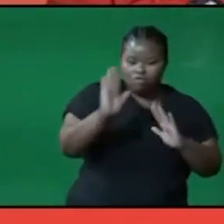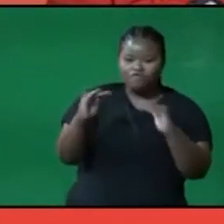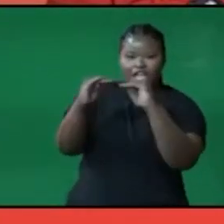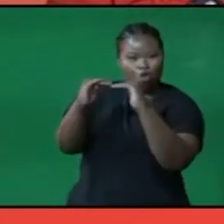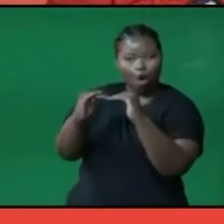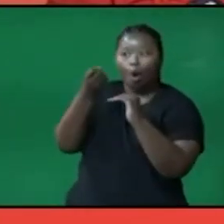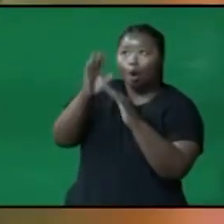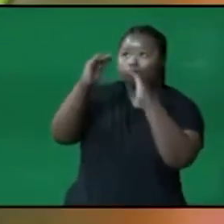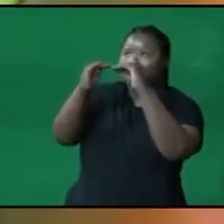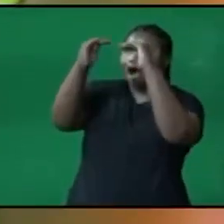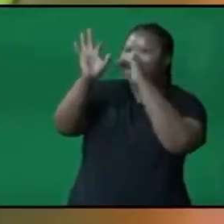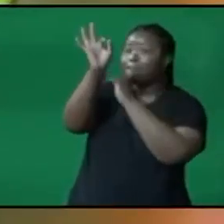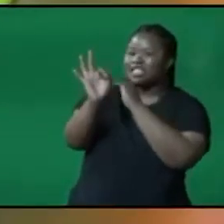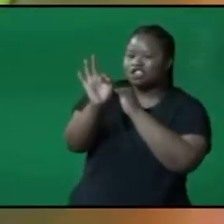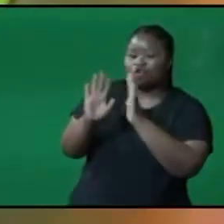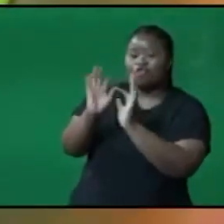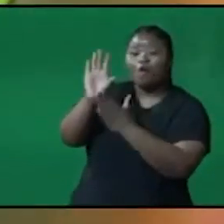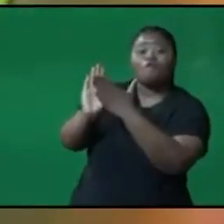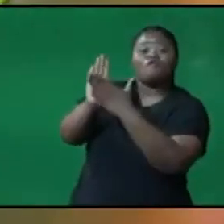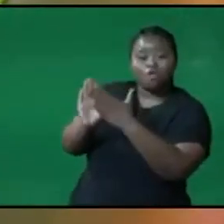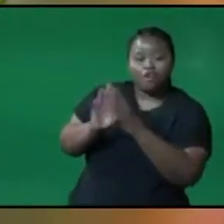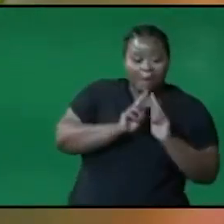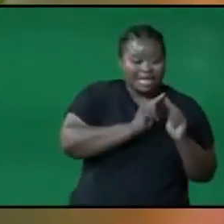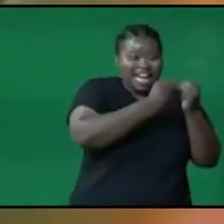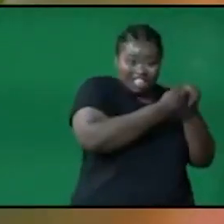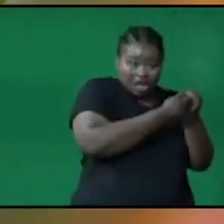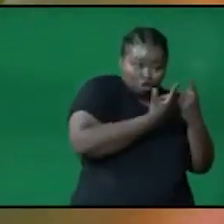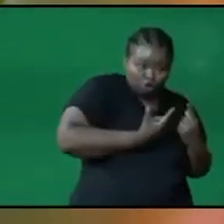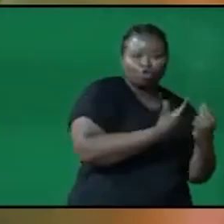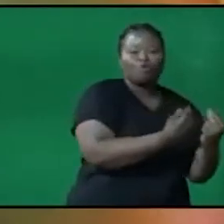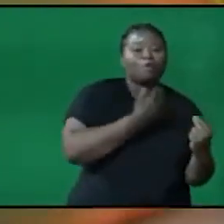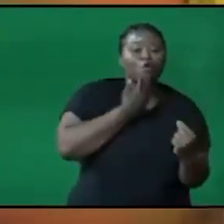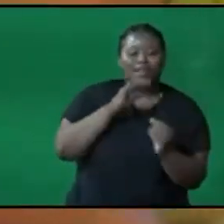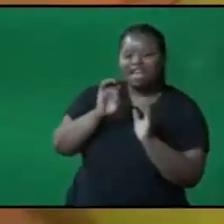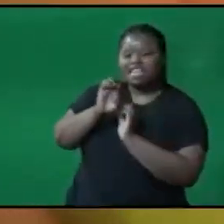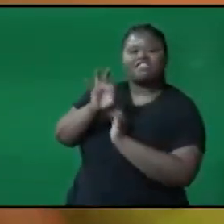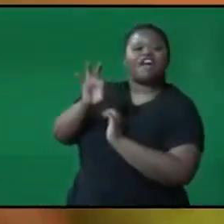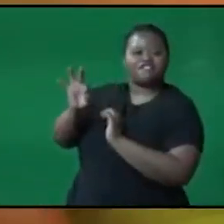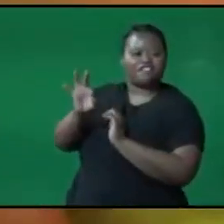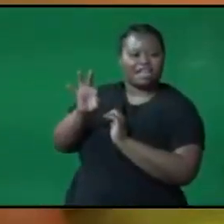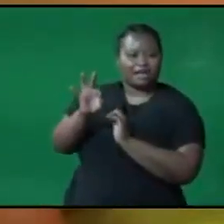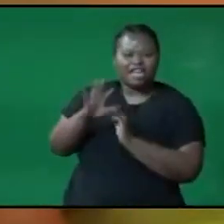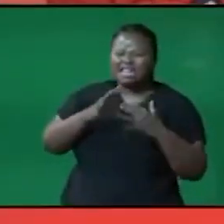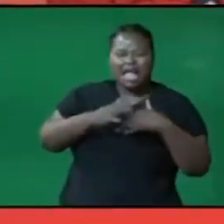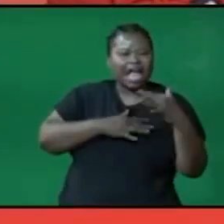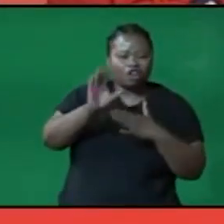or higher percentage of votes than the national average attained by the EFF in any